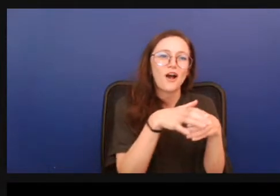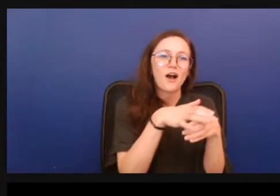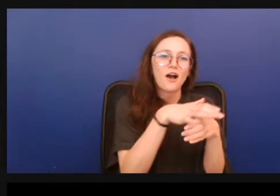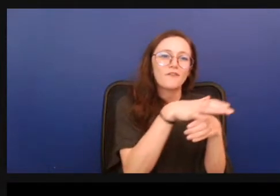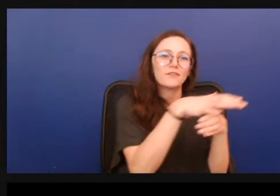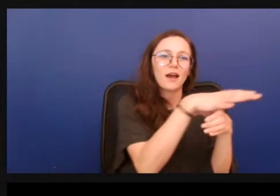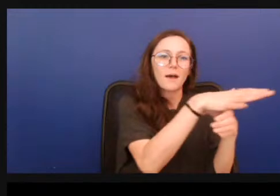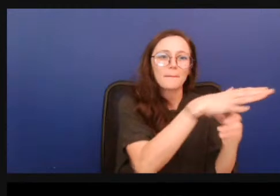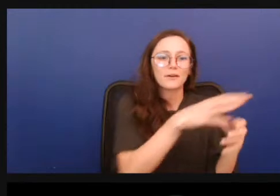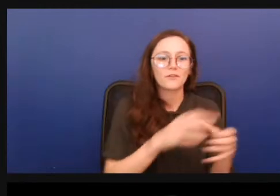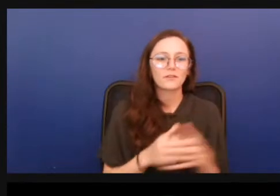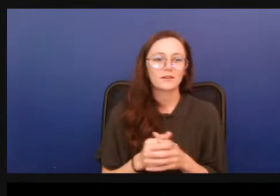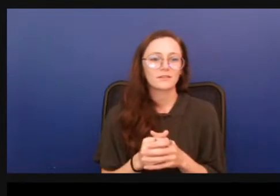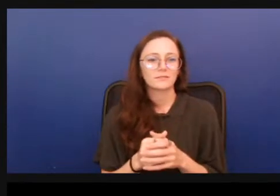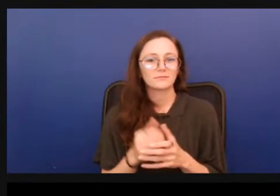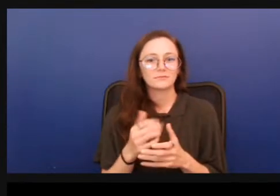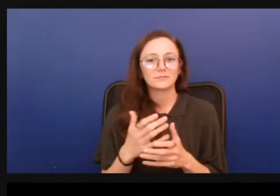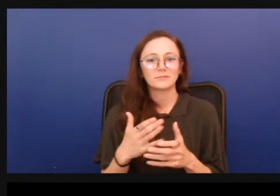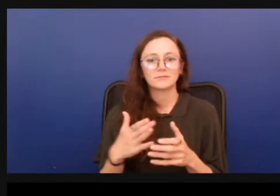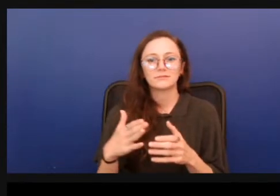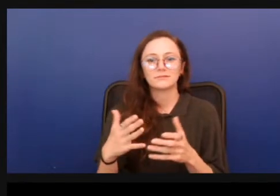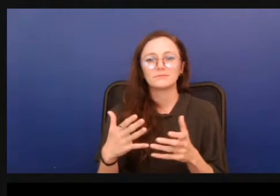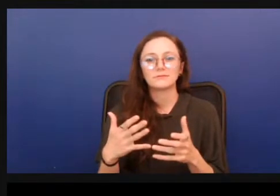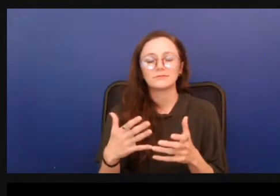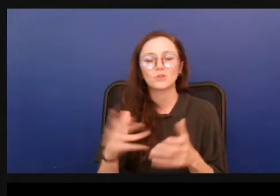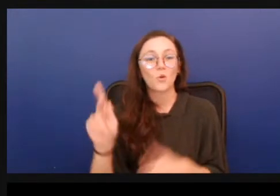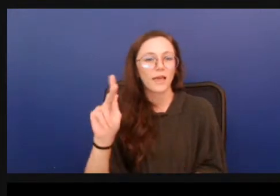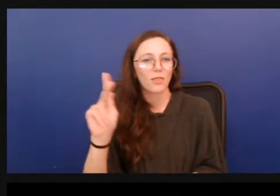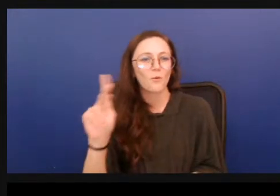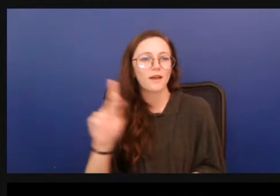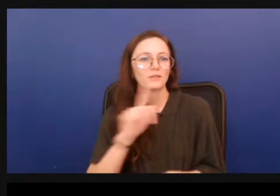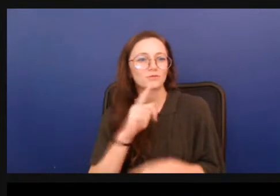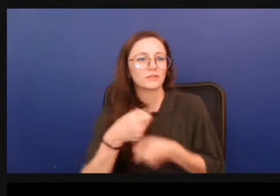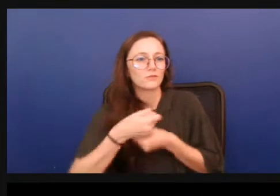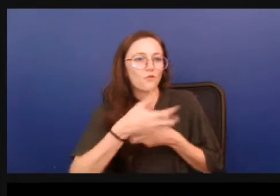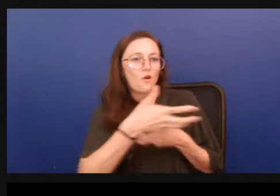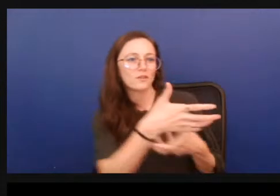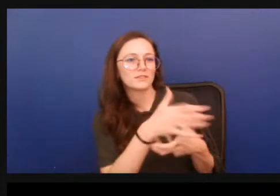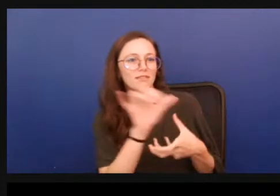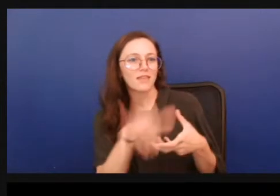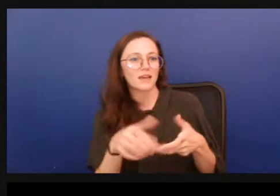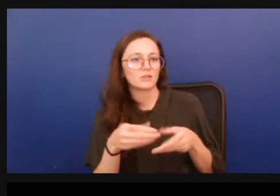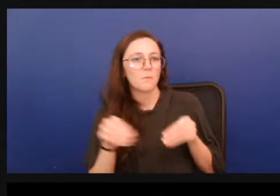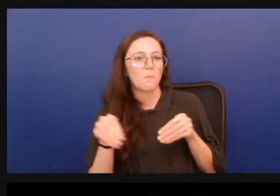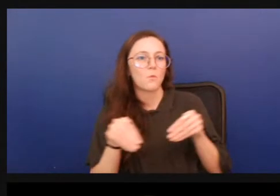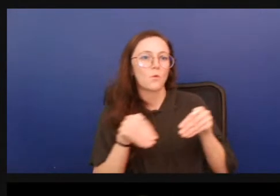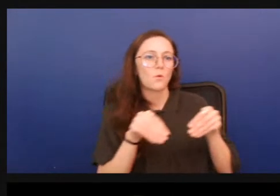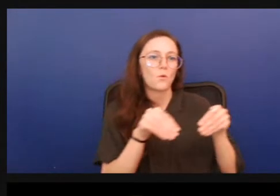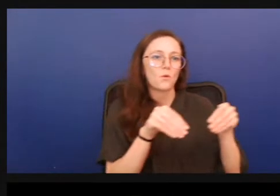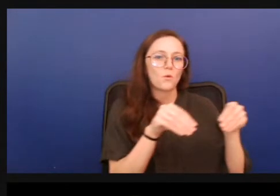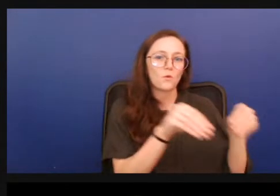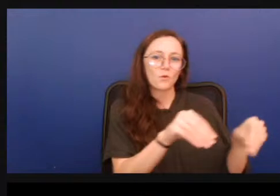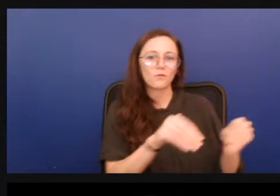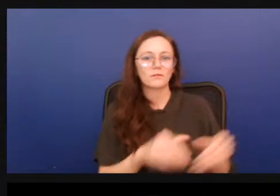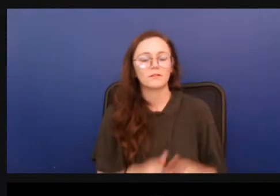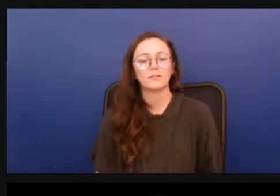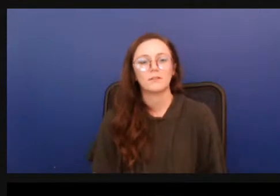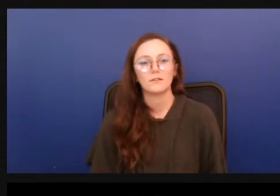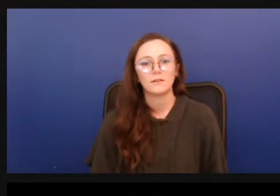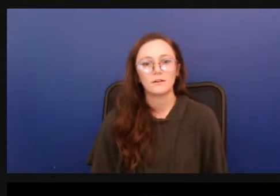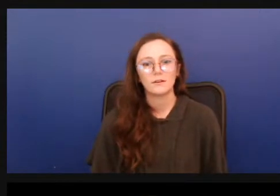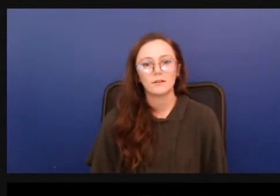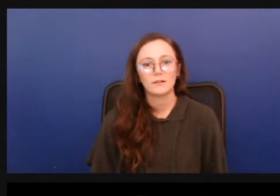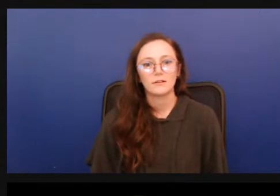of sliding offshore Kilauea right there. It's a slightly different view coming up with